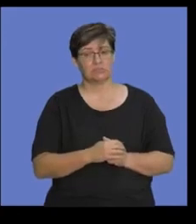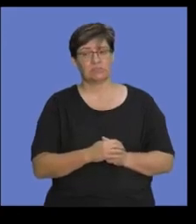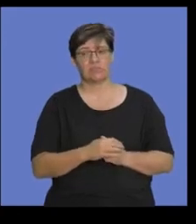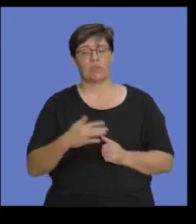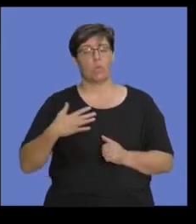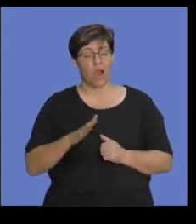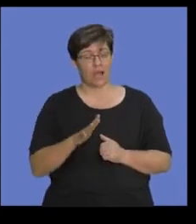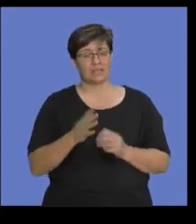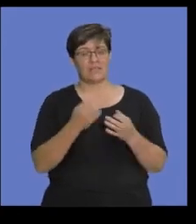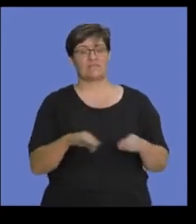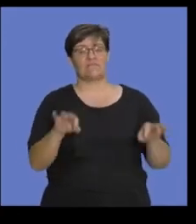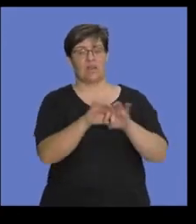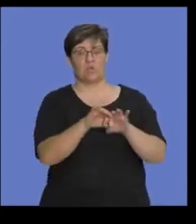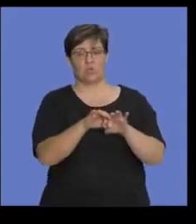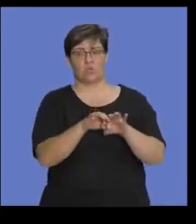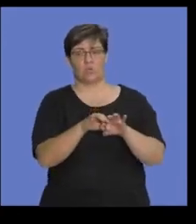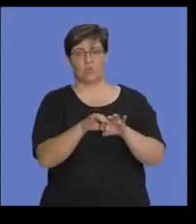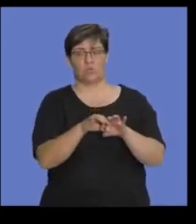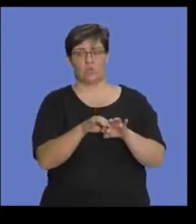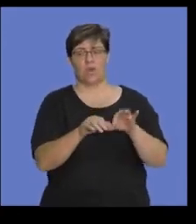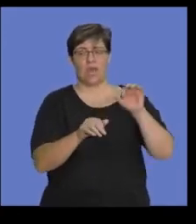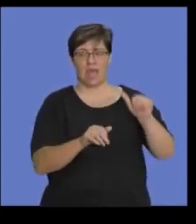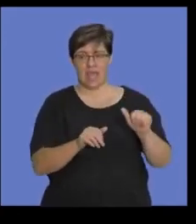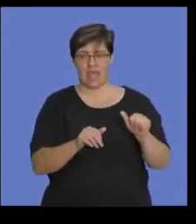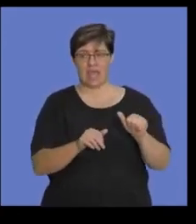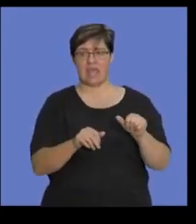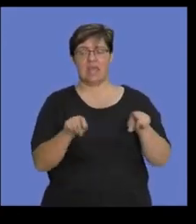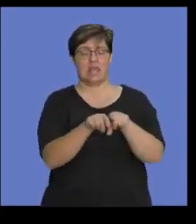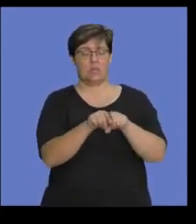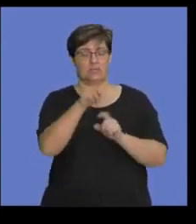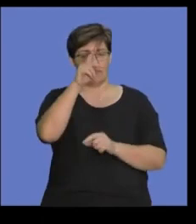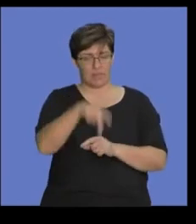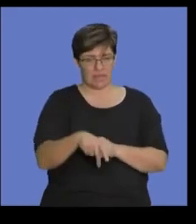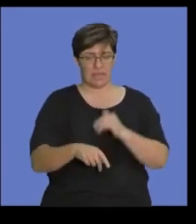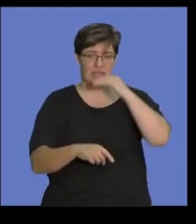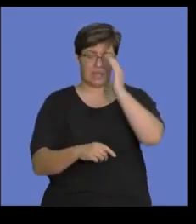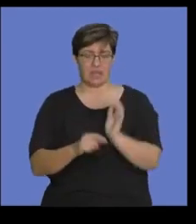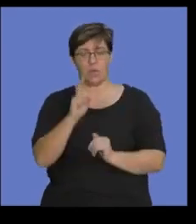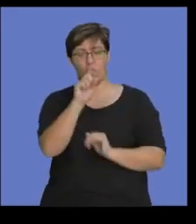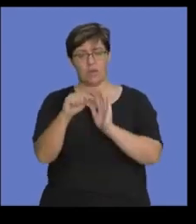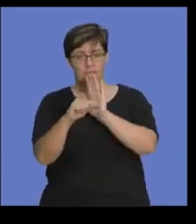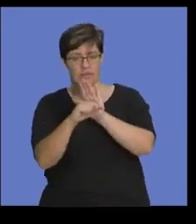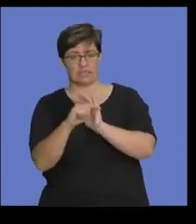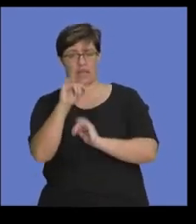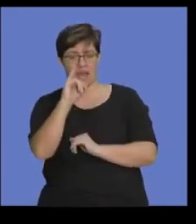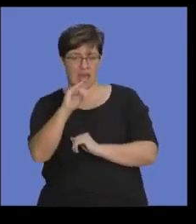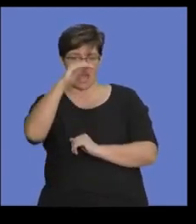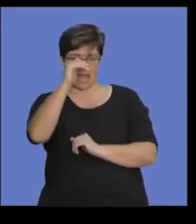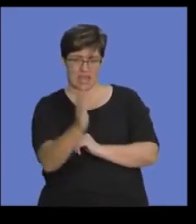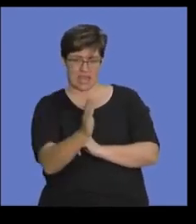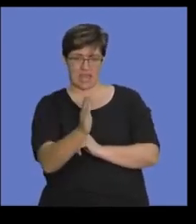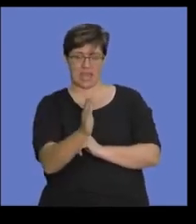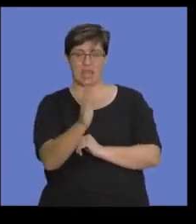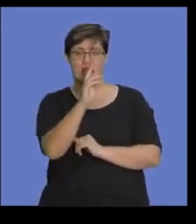is we want the value of I. So this is A is equals to P into 1 minus I to